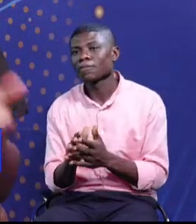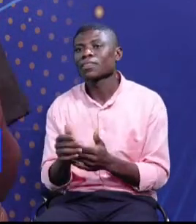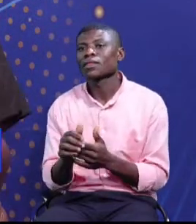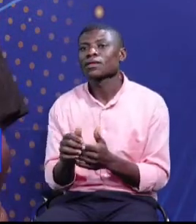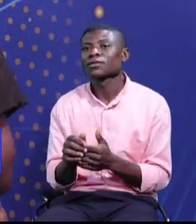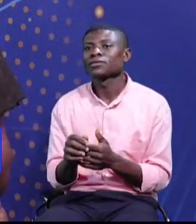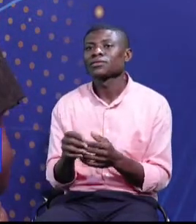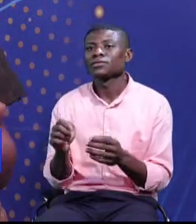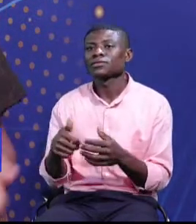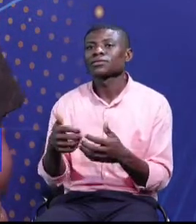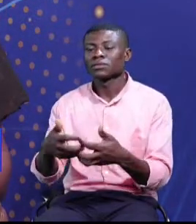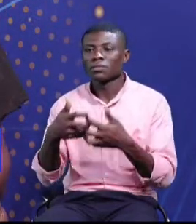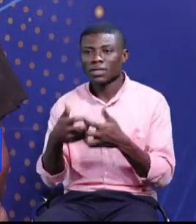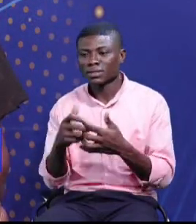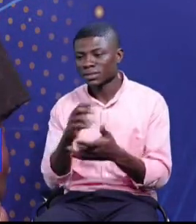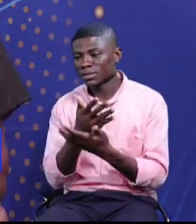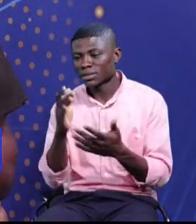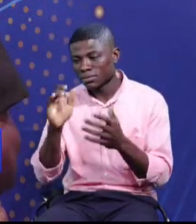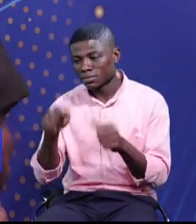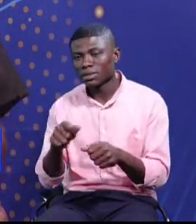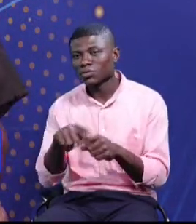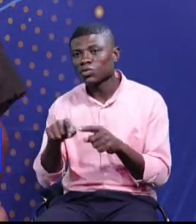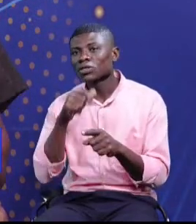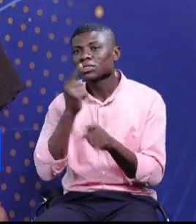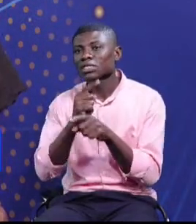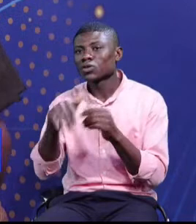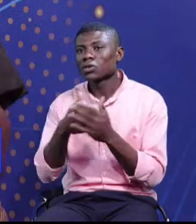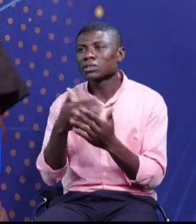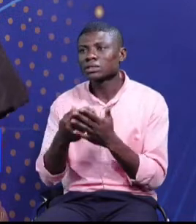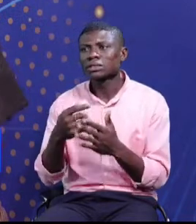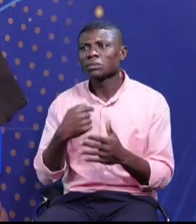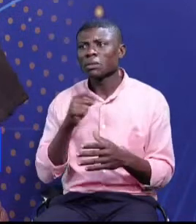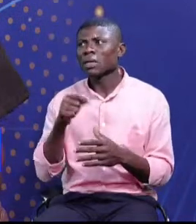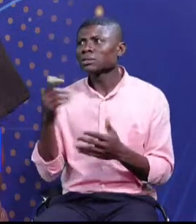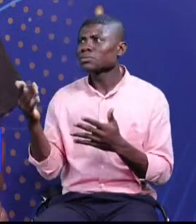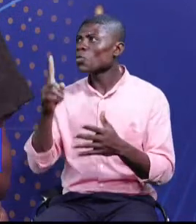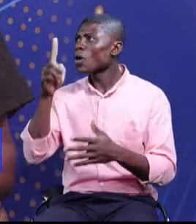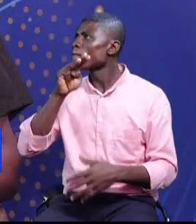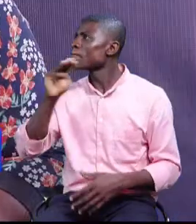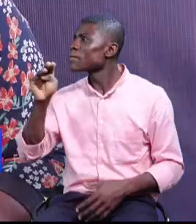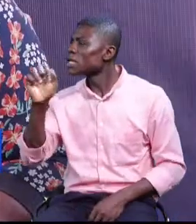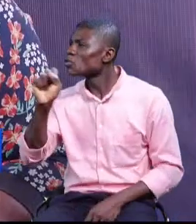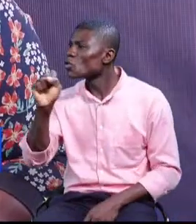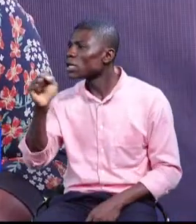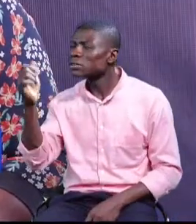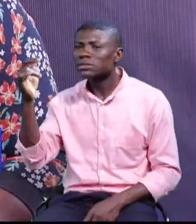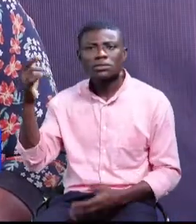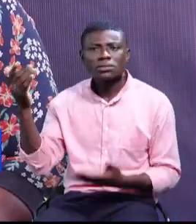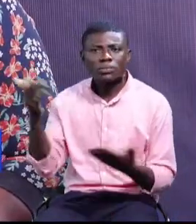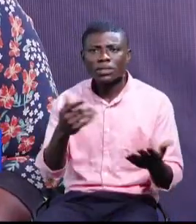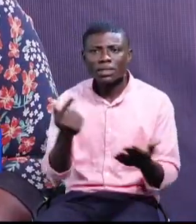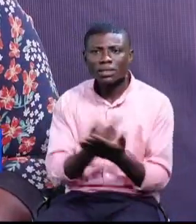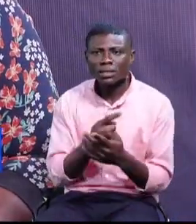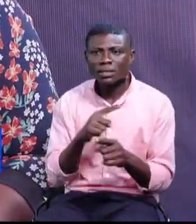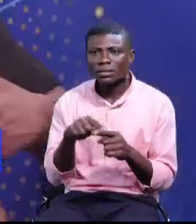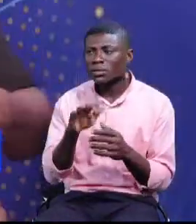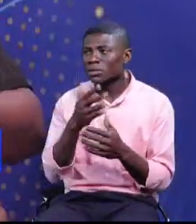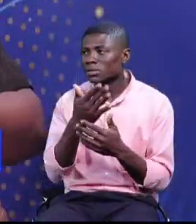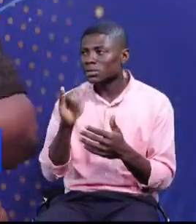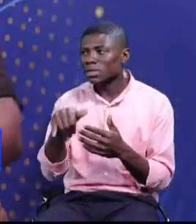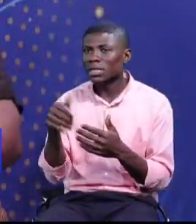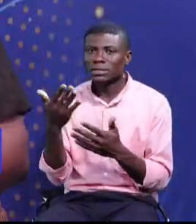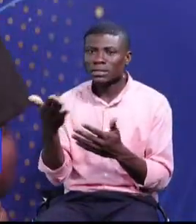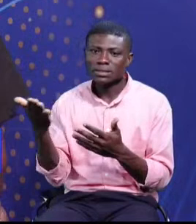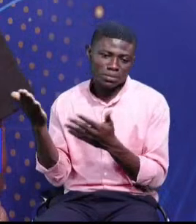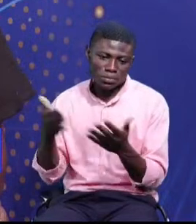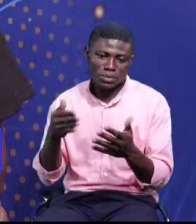material, like your machinery. material, exactly, and all of those things. So a lot of the time people think, hey, I have to bring No, 1 no. million. No. What is the total amount of your assets that you're